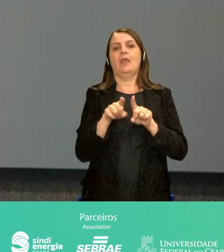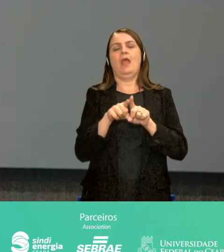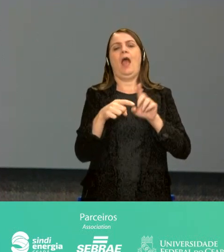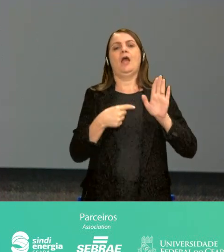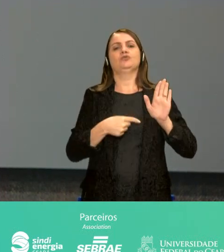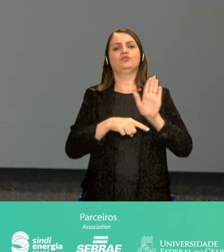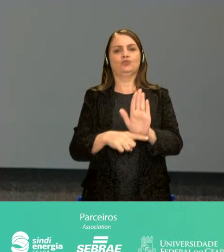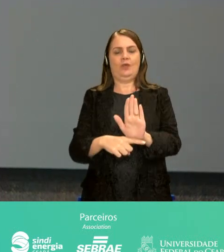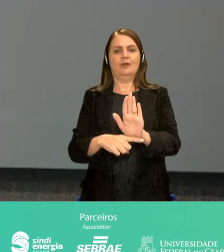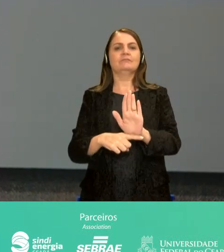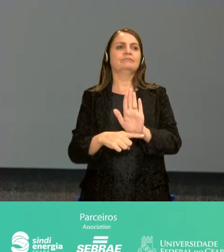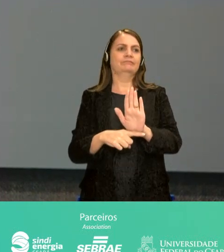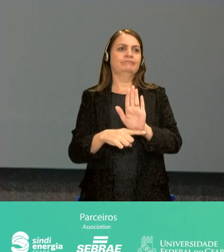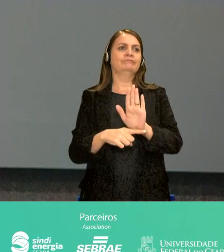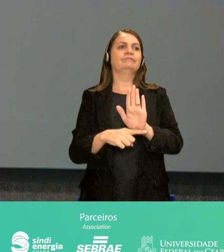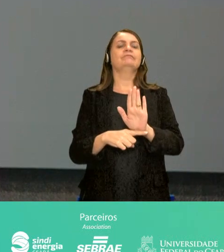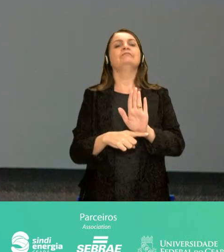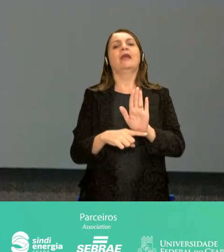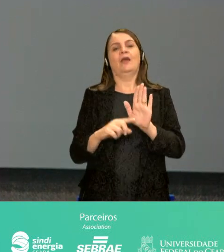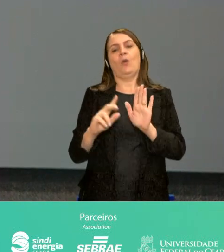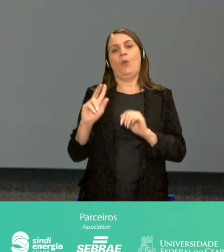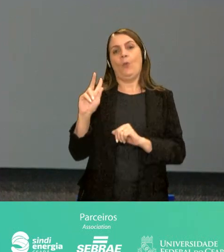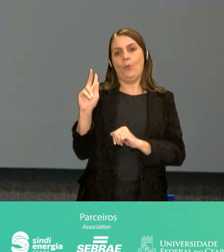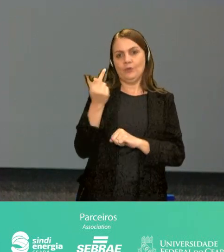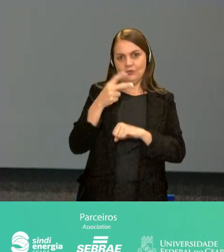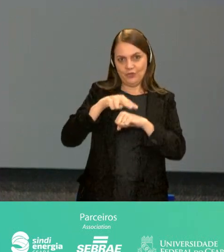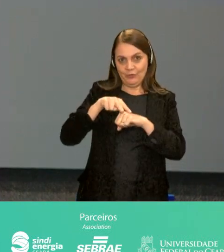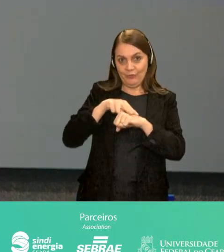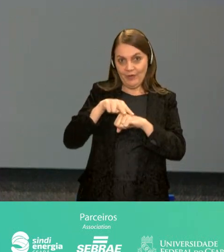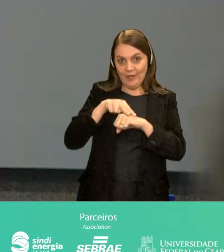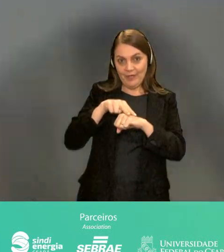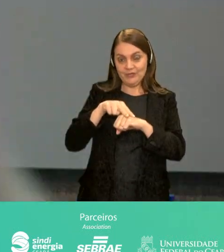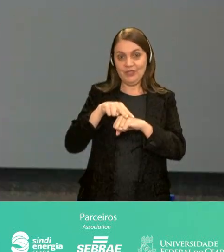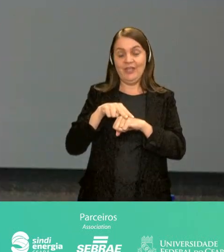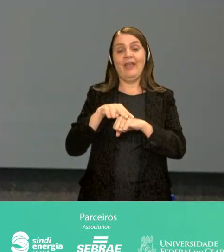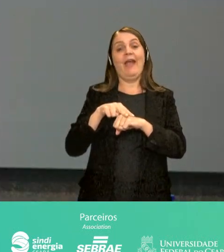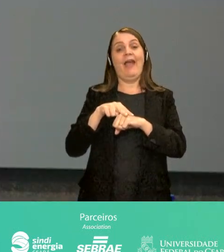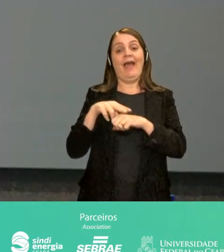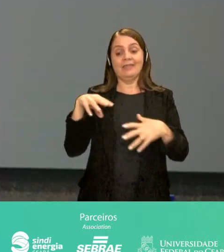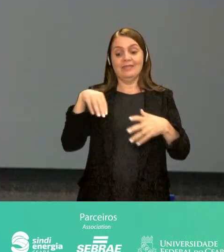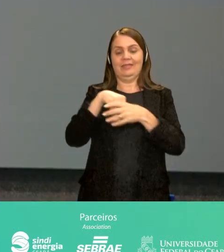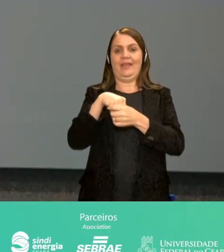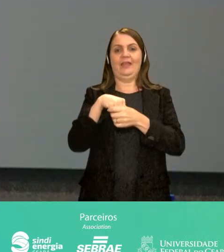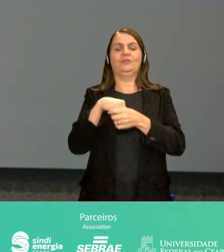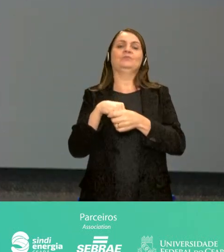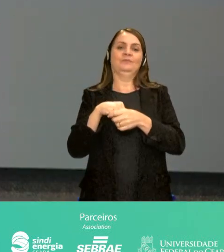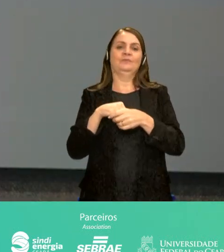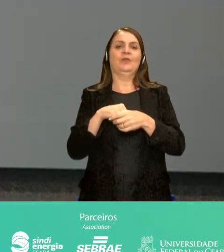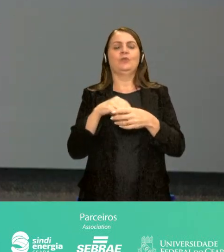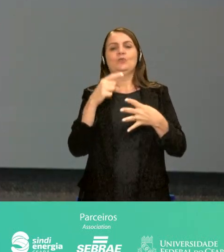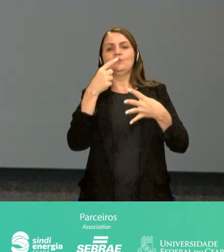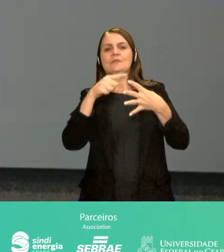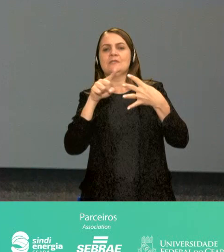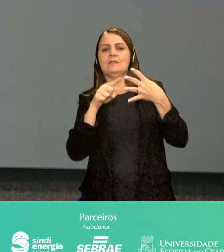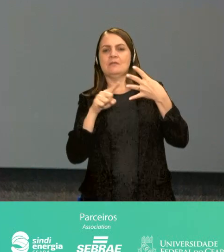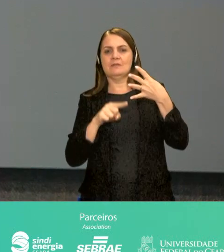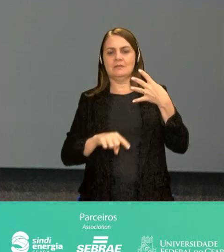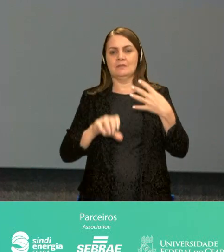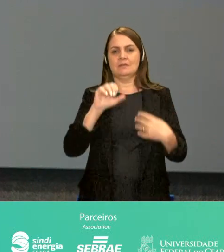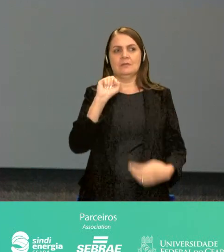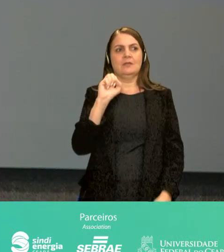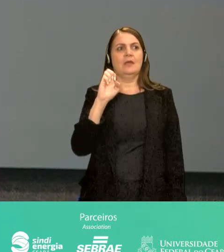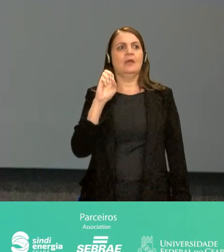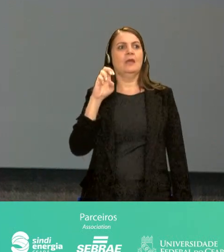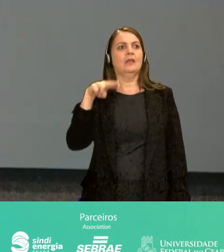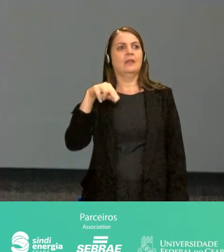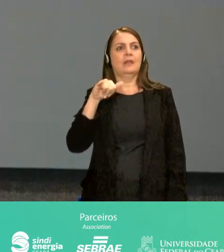because those three companies, they've contributed with the green hydrogen introduction course with Senai.